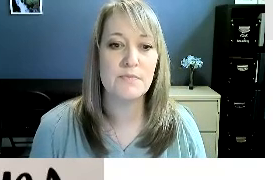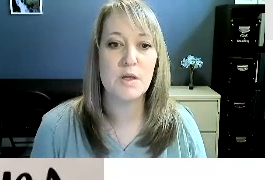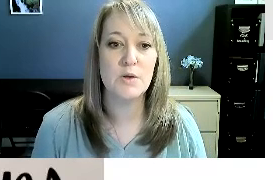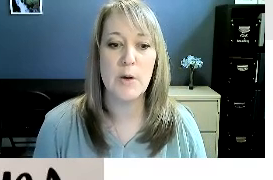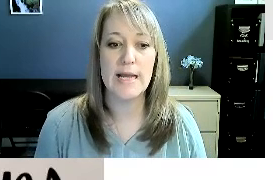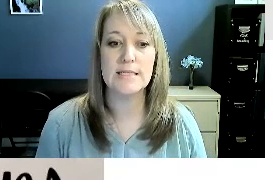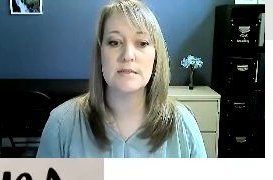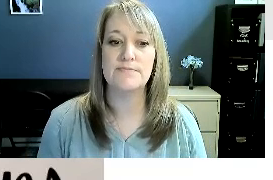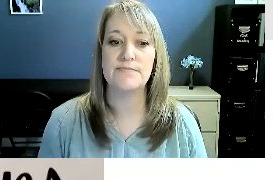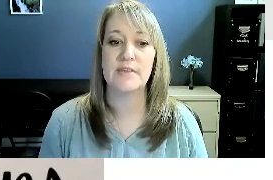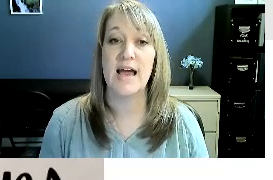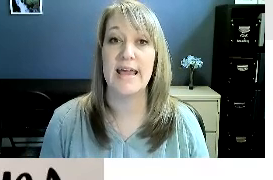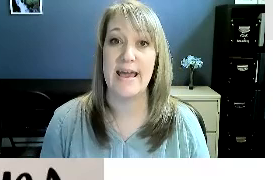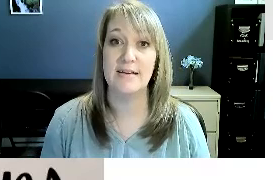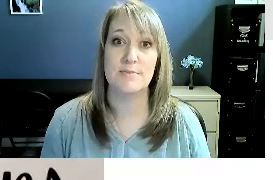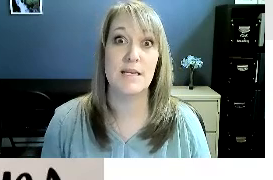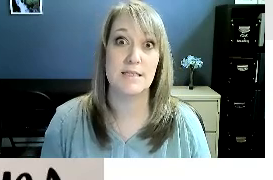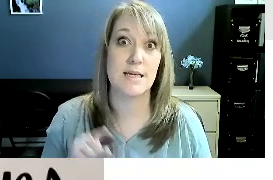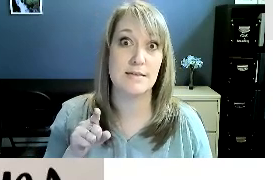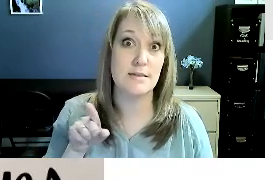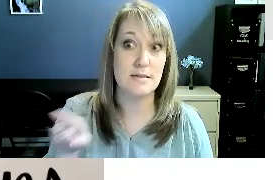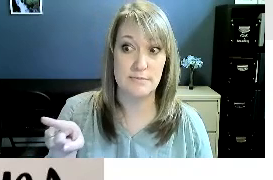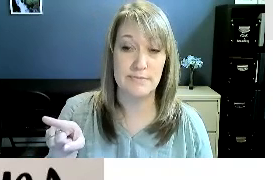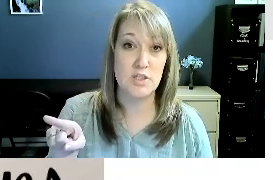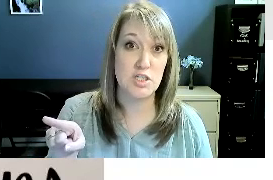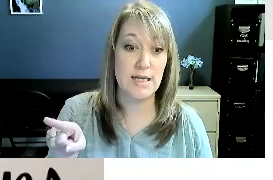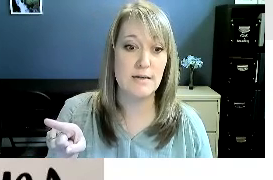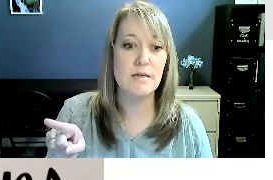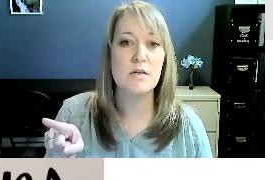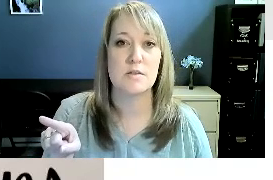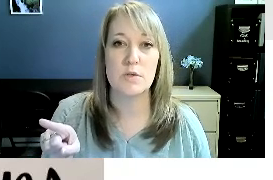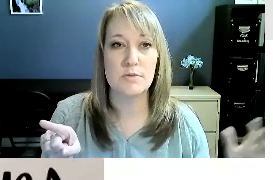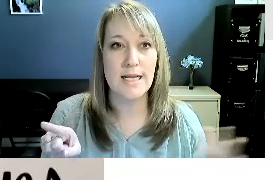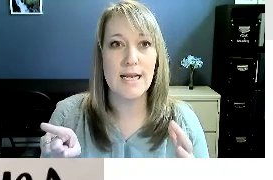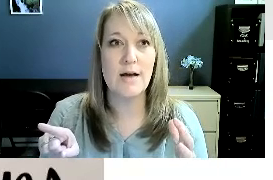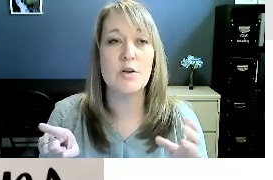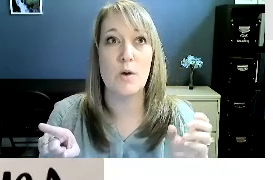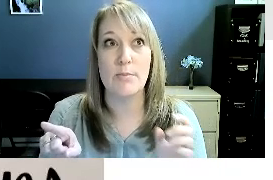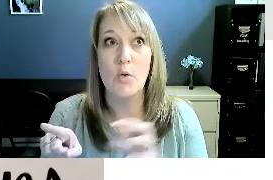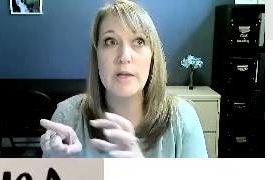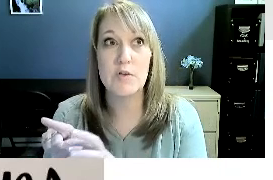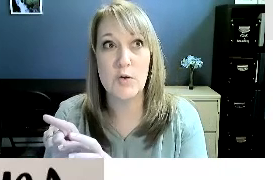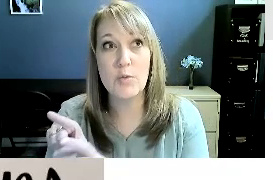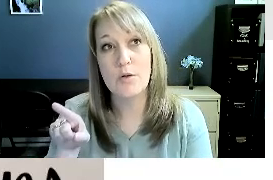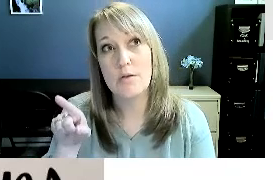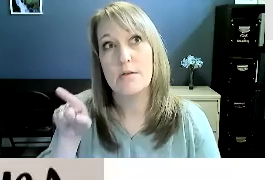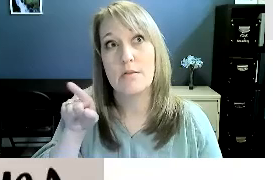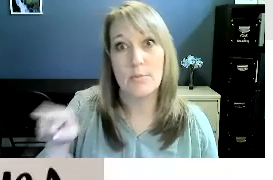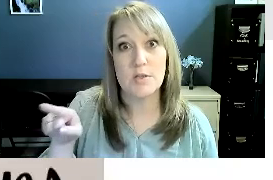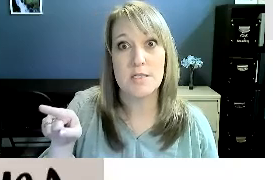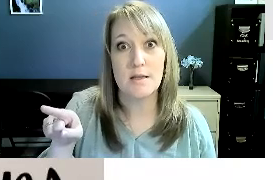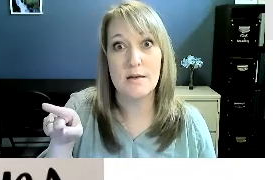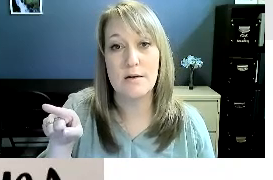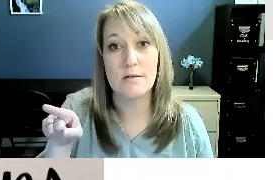pronoun, you write IX, meaning deixis, she. So when you're writing it out and you want to point to